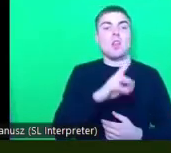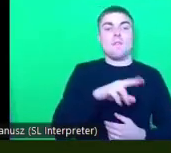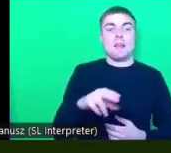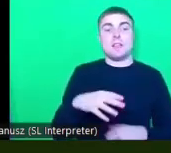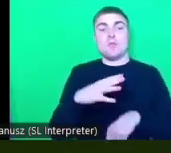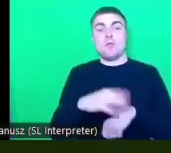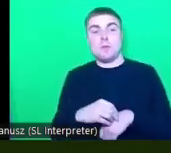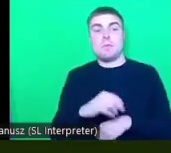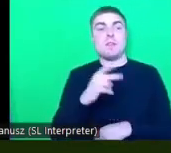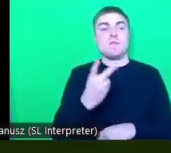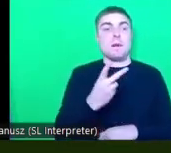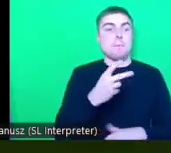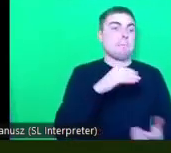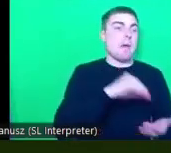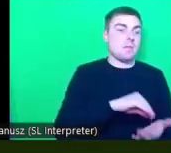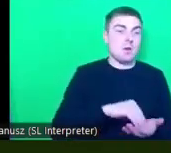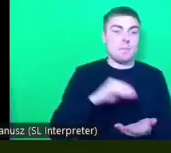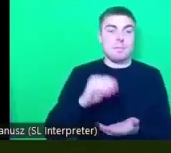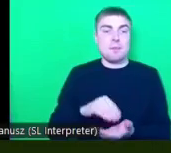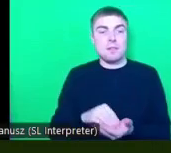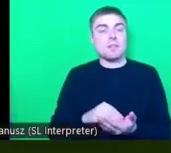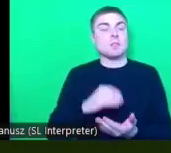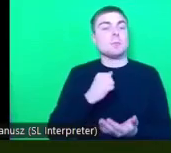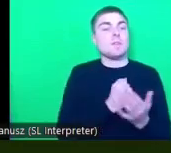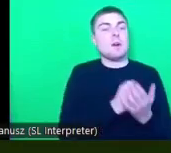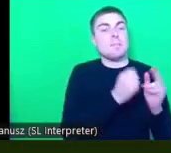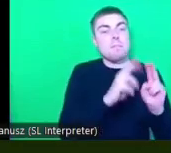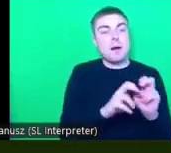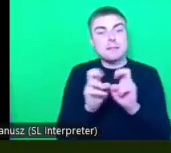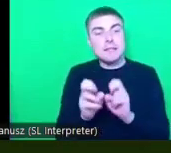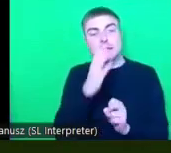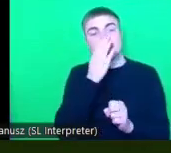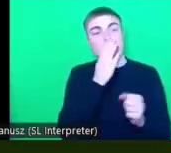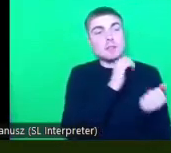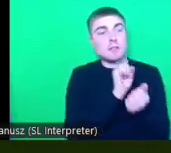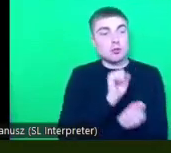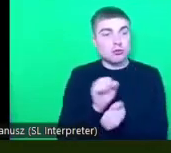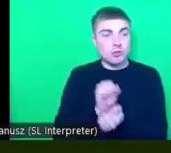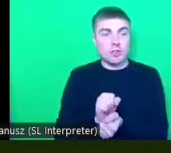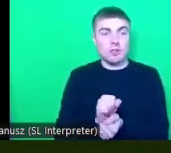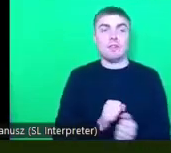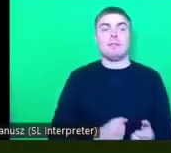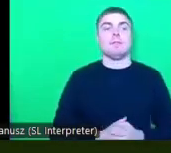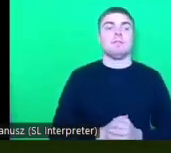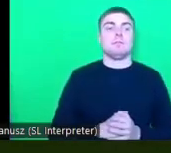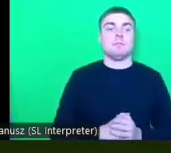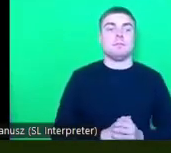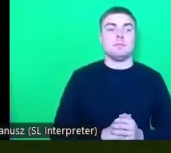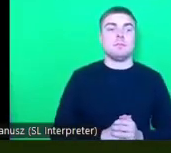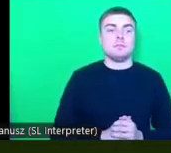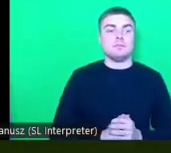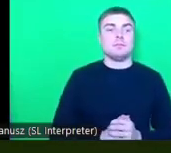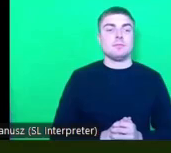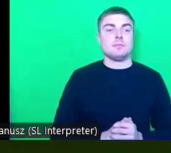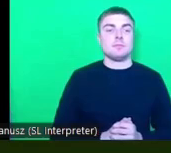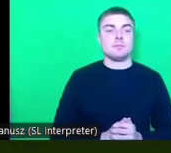pine. So in Norway, they survey the percentage of browsed shoots, and in Sweden, it's the percentage